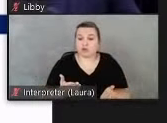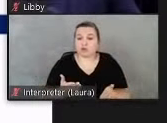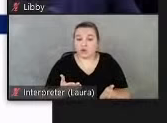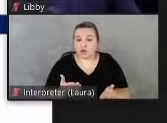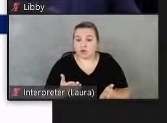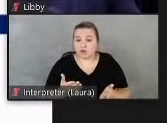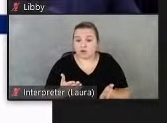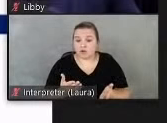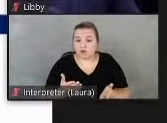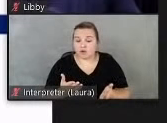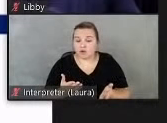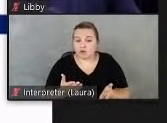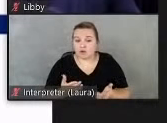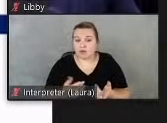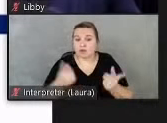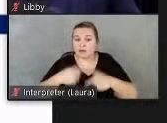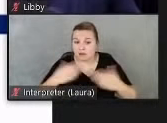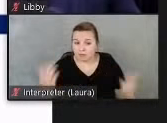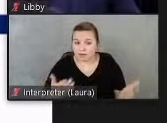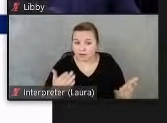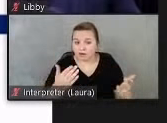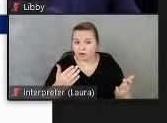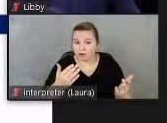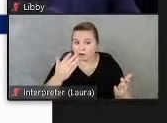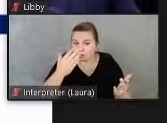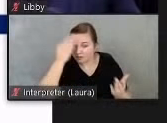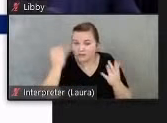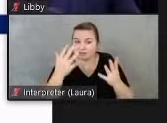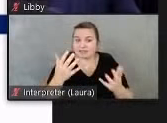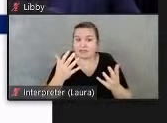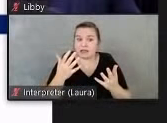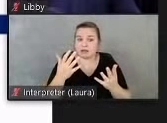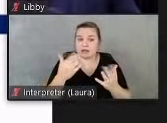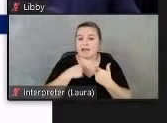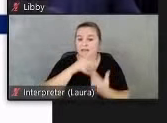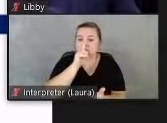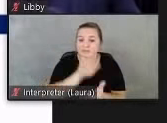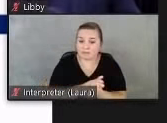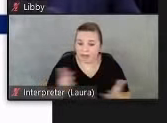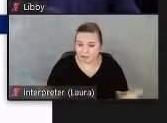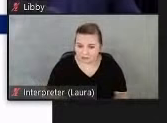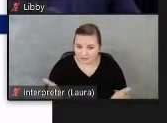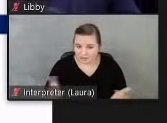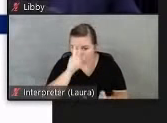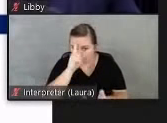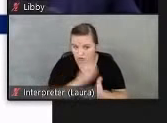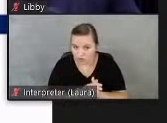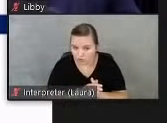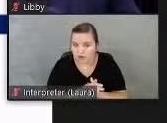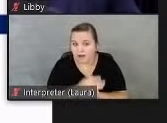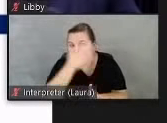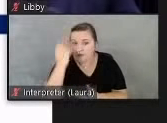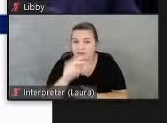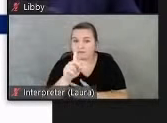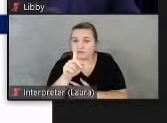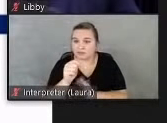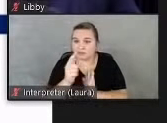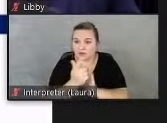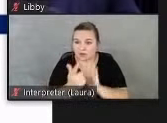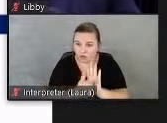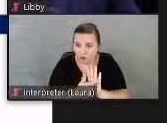they only come for 1 year typically. They will leave a spouse here, and who stays with the child who has a disability while the other one is posted